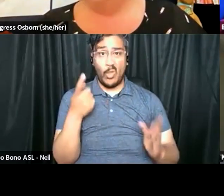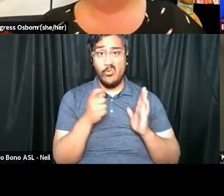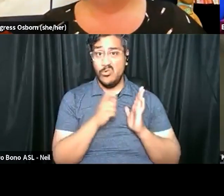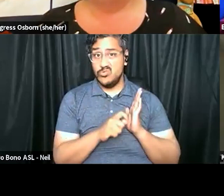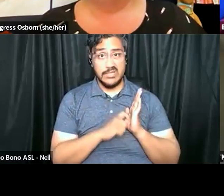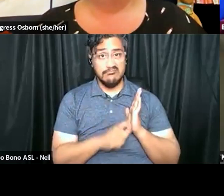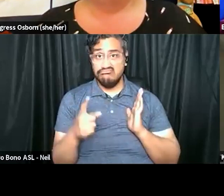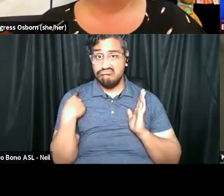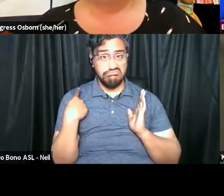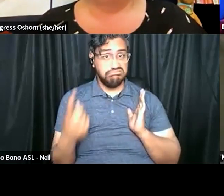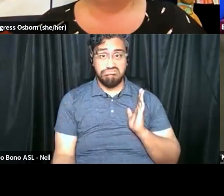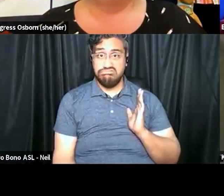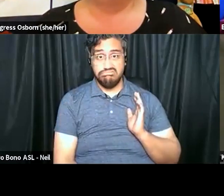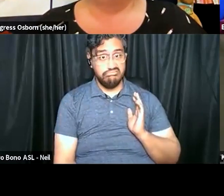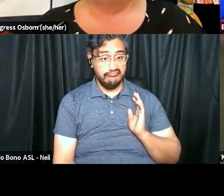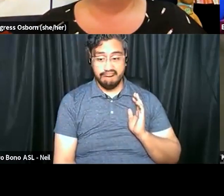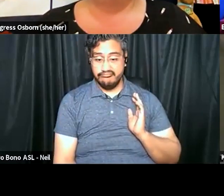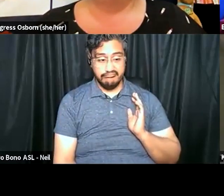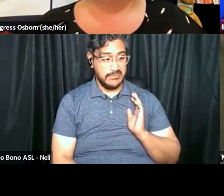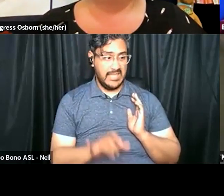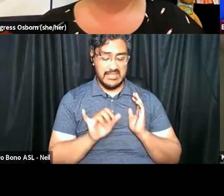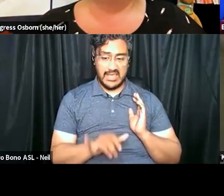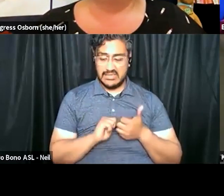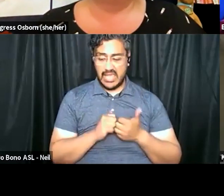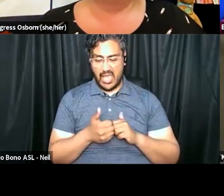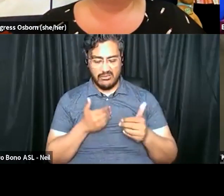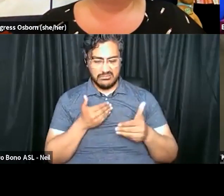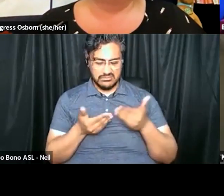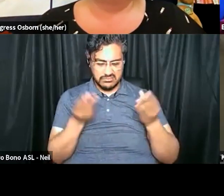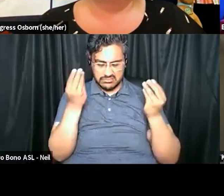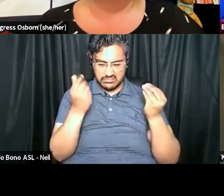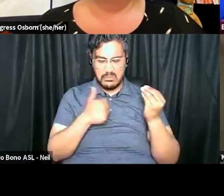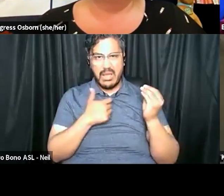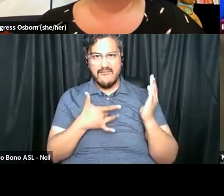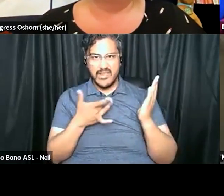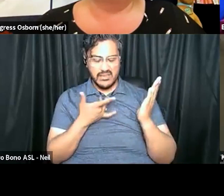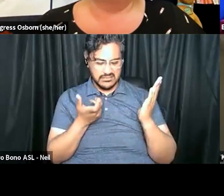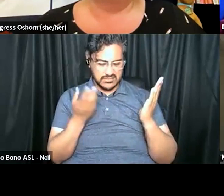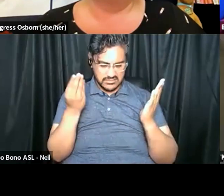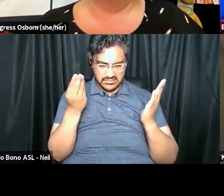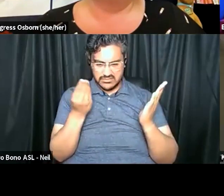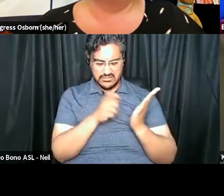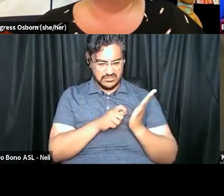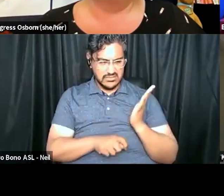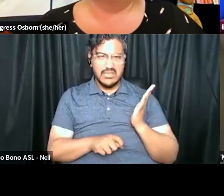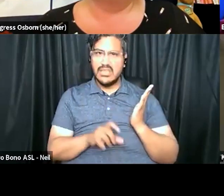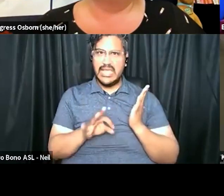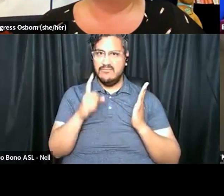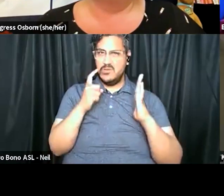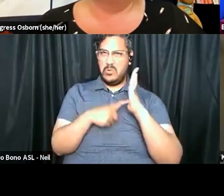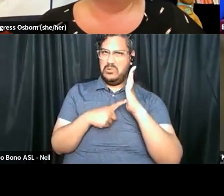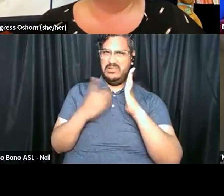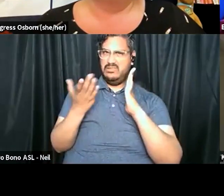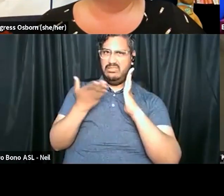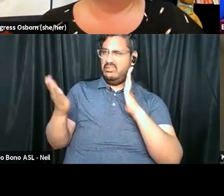always coped with my feelings and when perceived injustices. Like